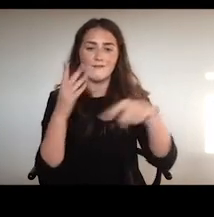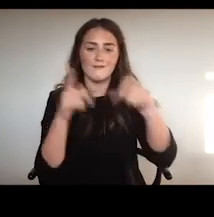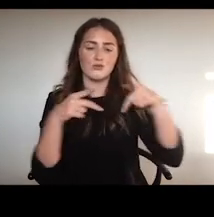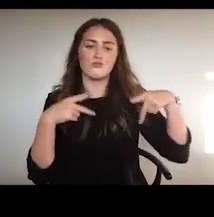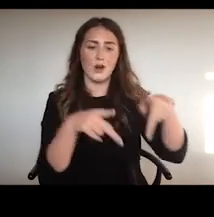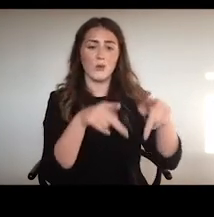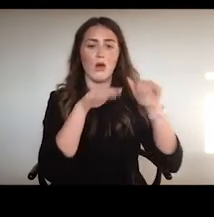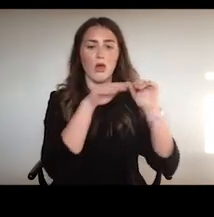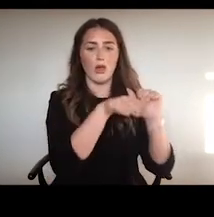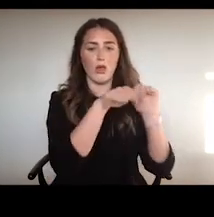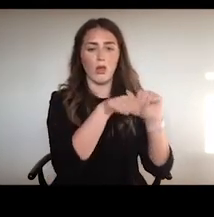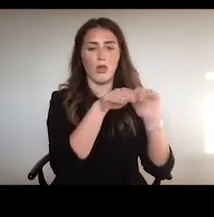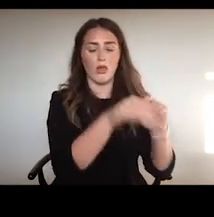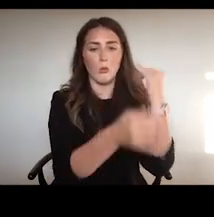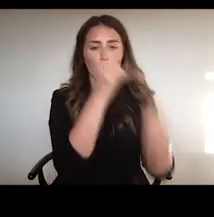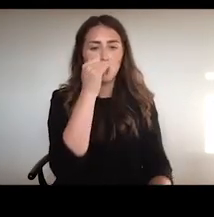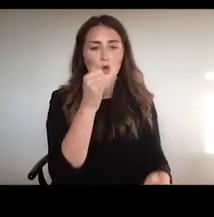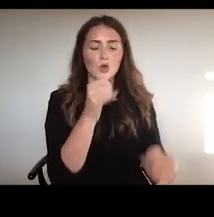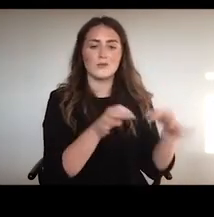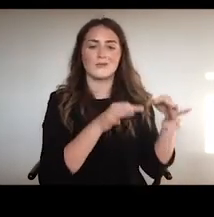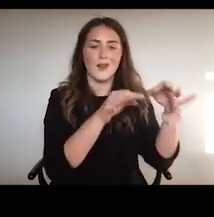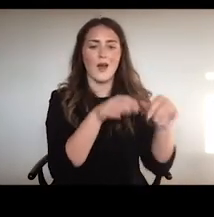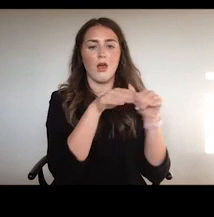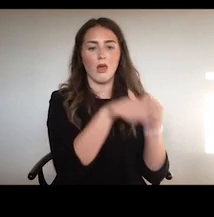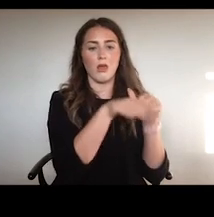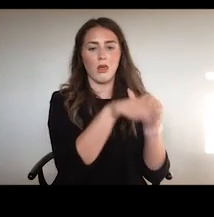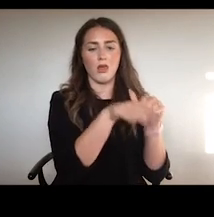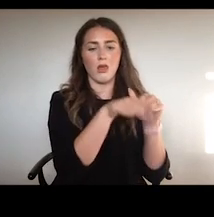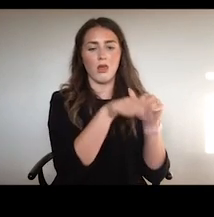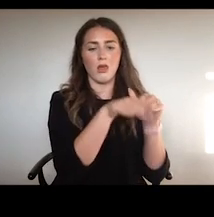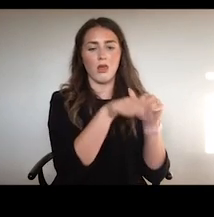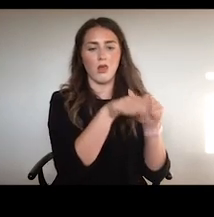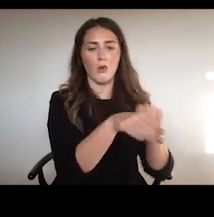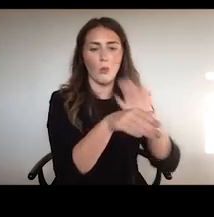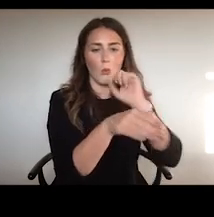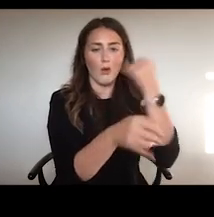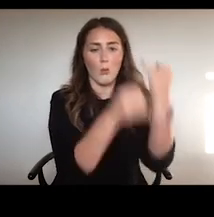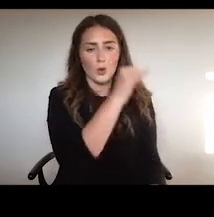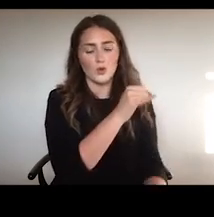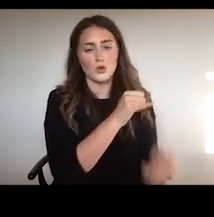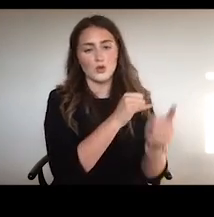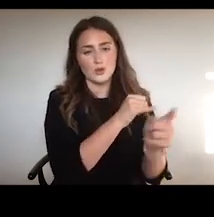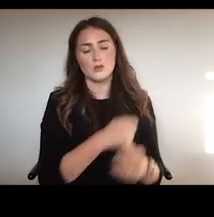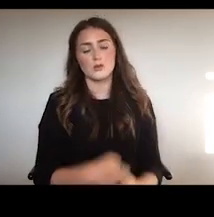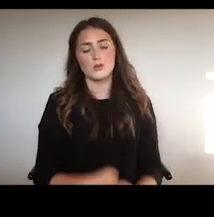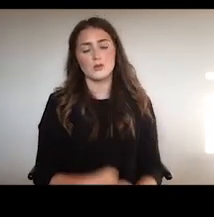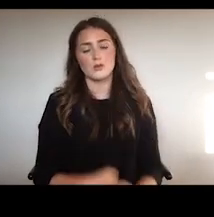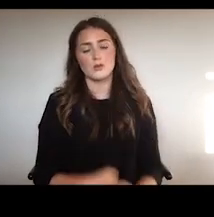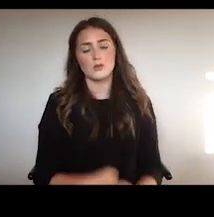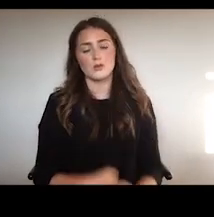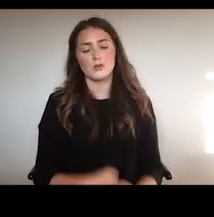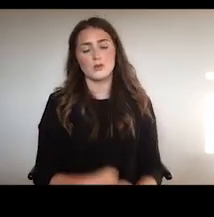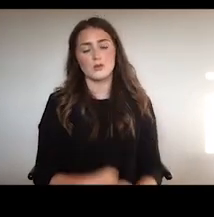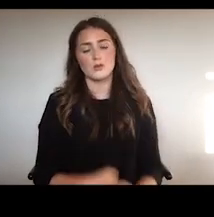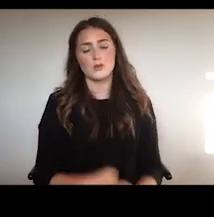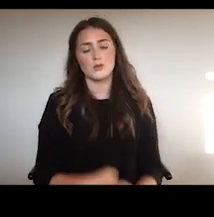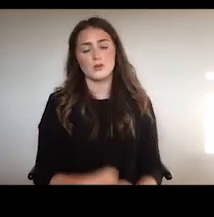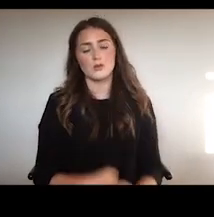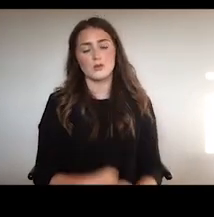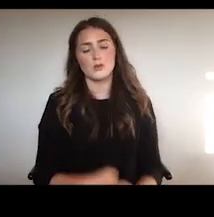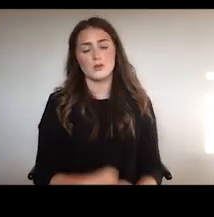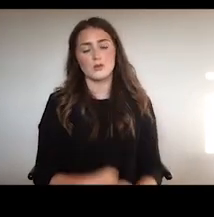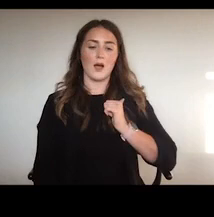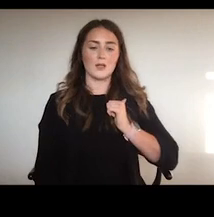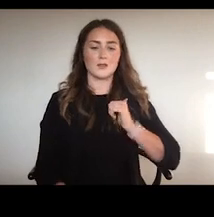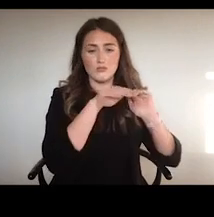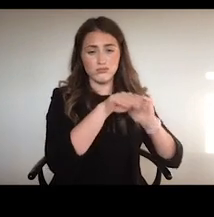traffic using the Dartford Crossing would lead to more incidents, increased journey times, and more delays where traffic conditions are worse than typically